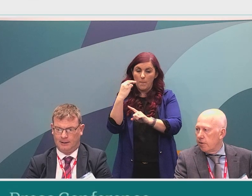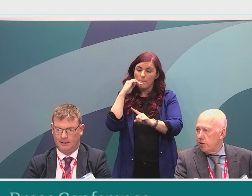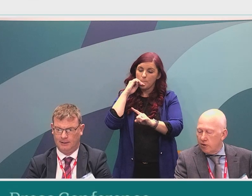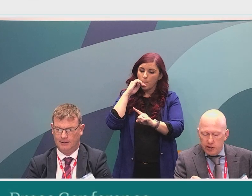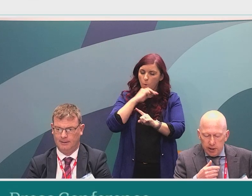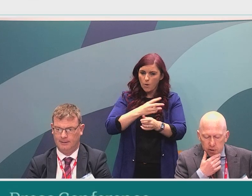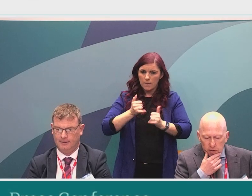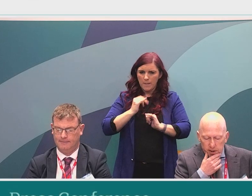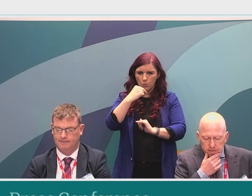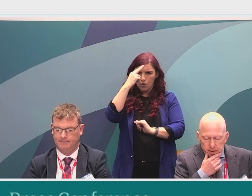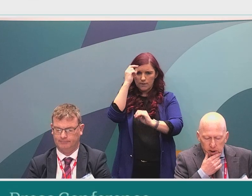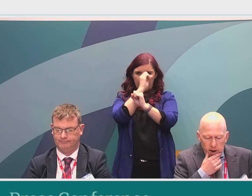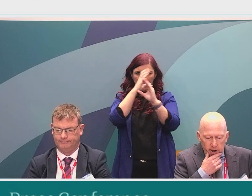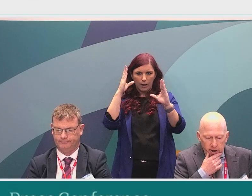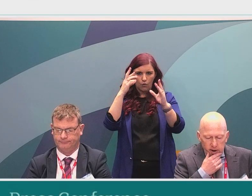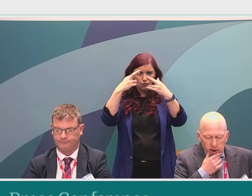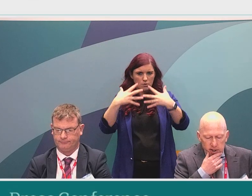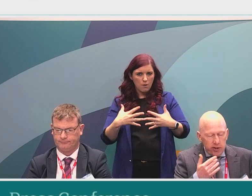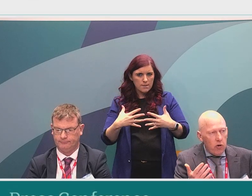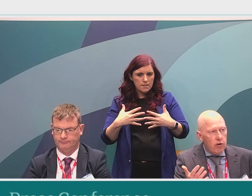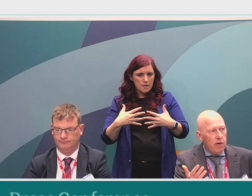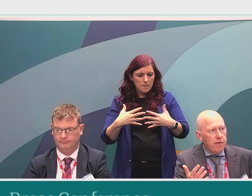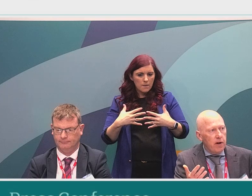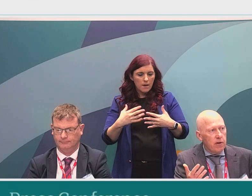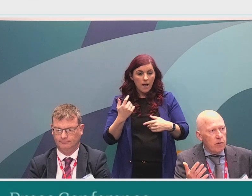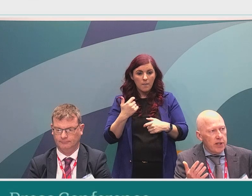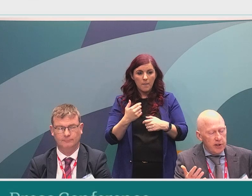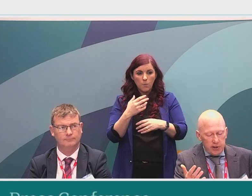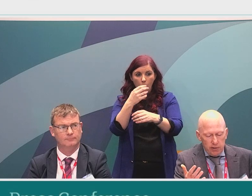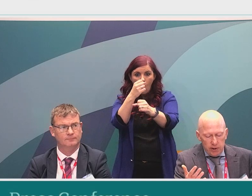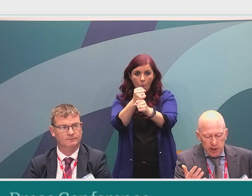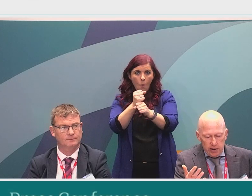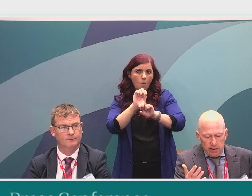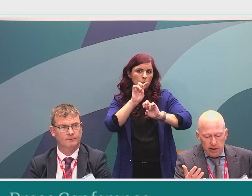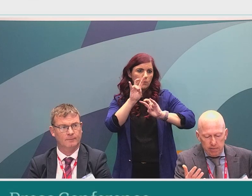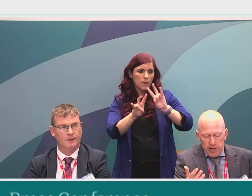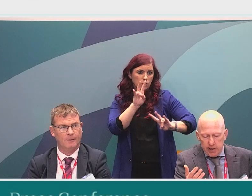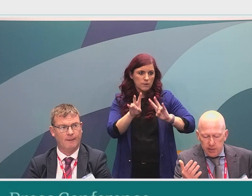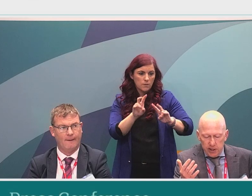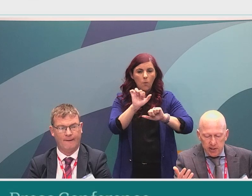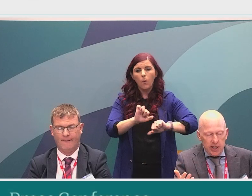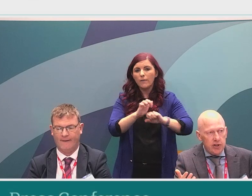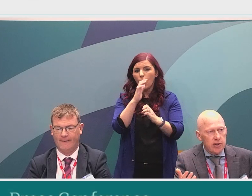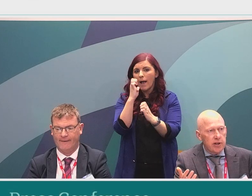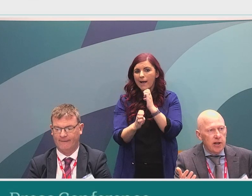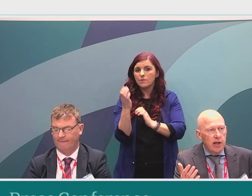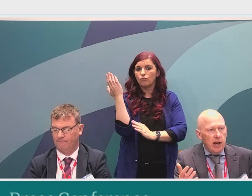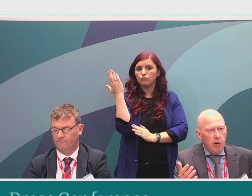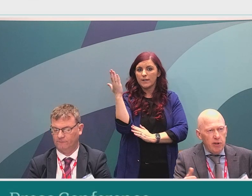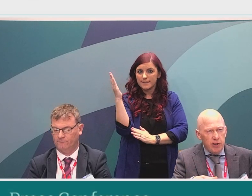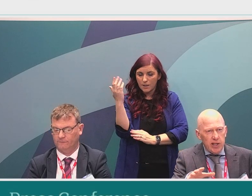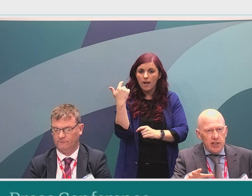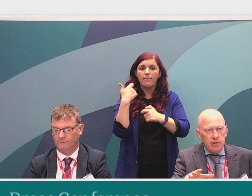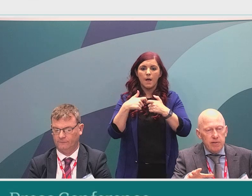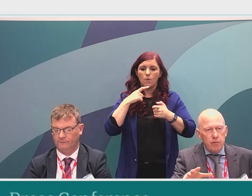the results of this survey. I'd ask you to hold off on questions until the end of the presentations. And what we